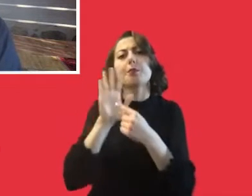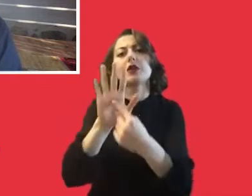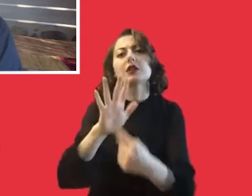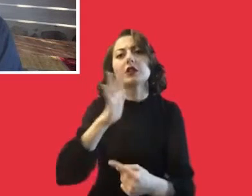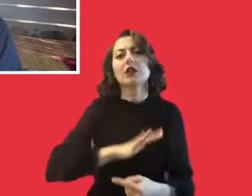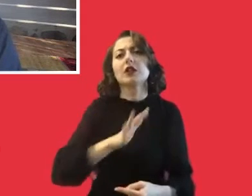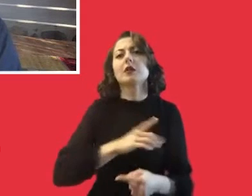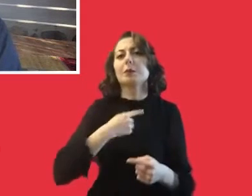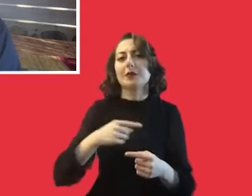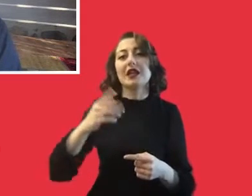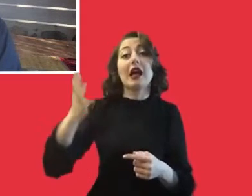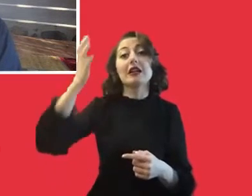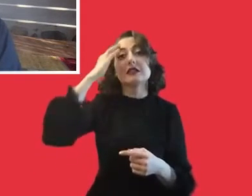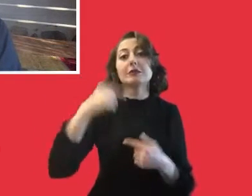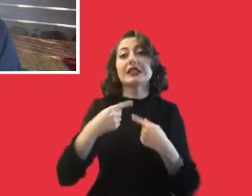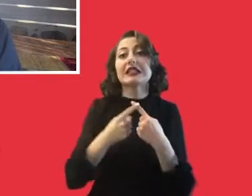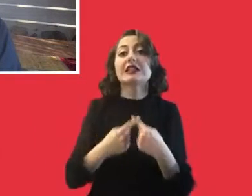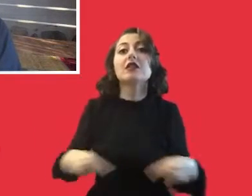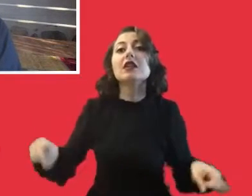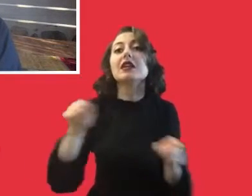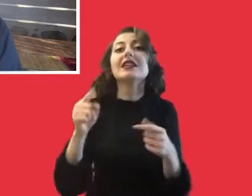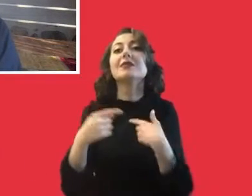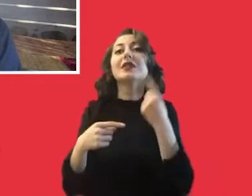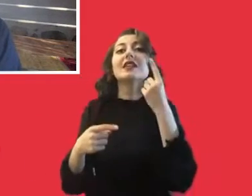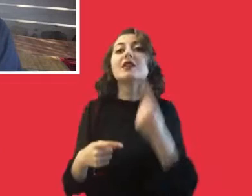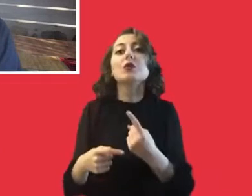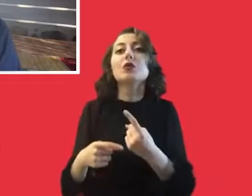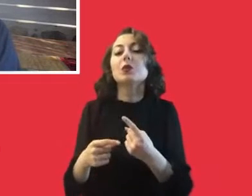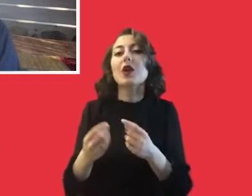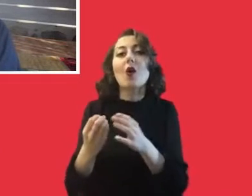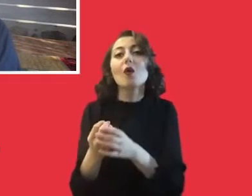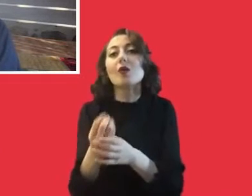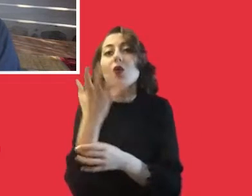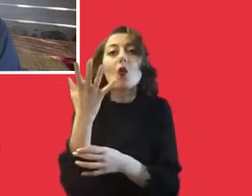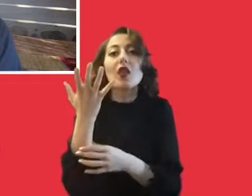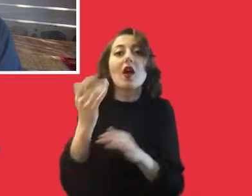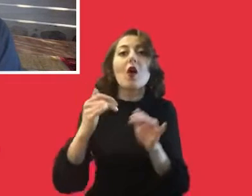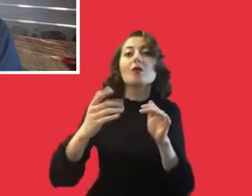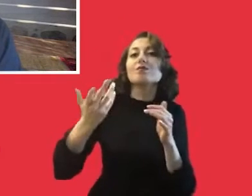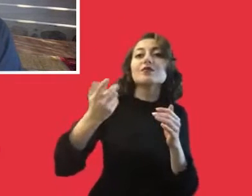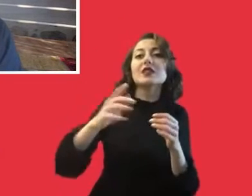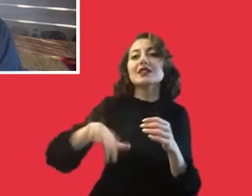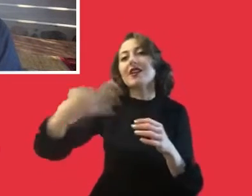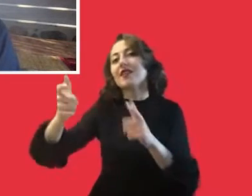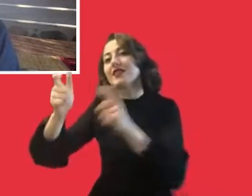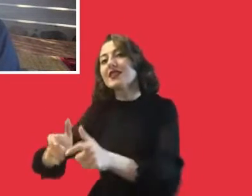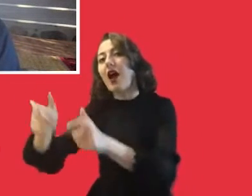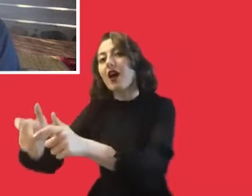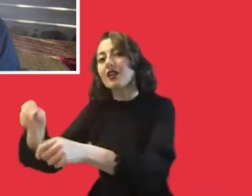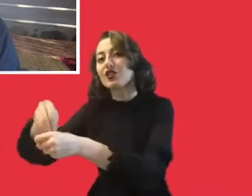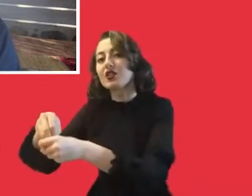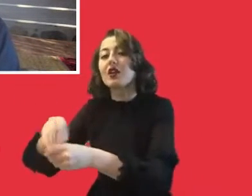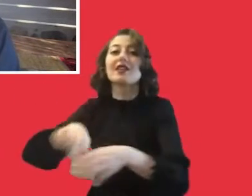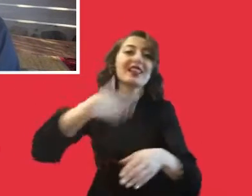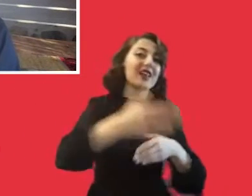CES? So let me give some brief information about this one too. And so in the organizations, the half of the task